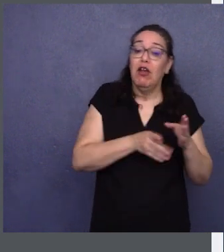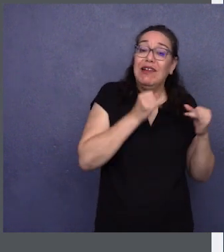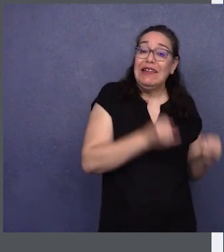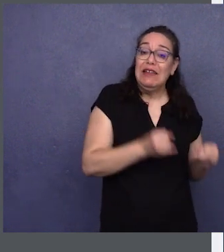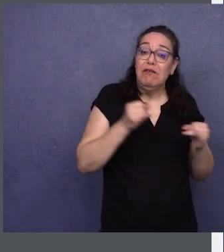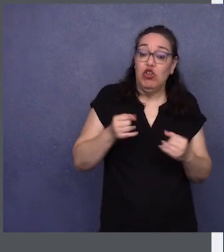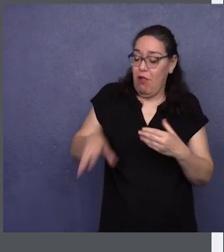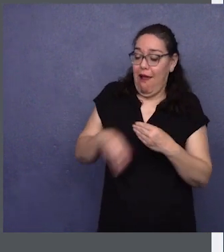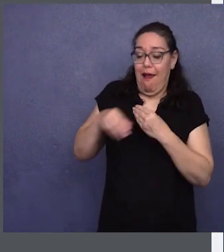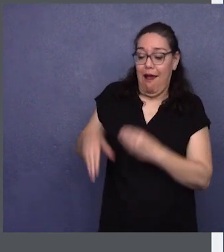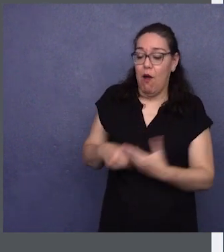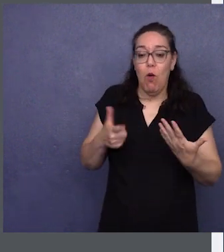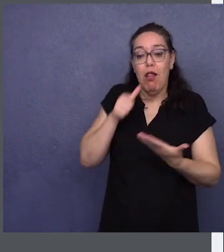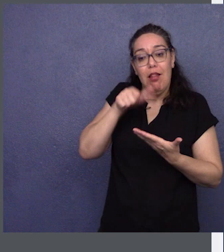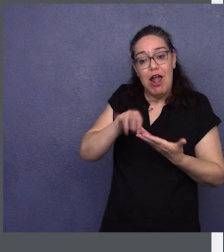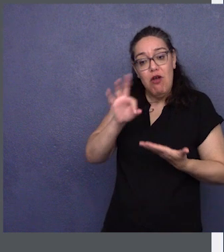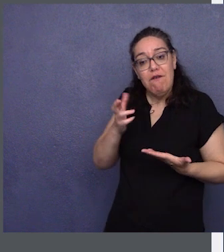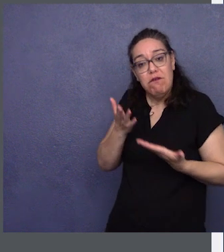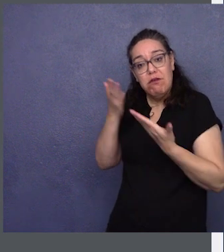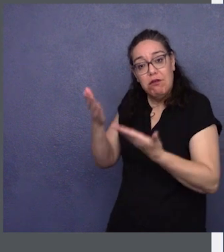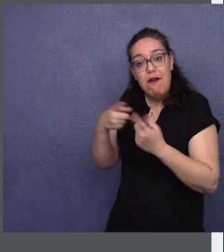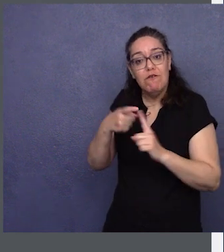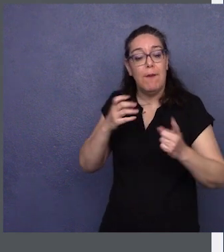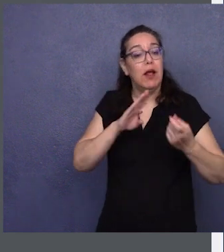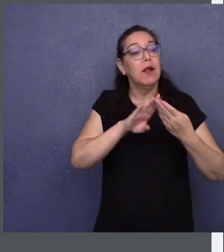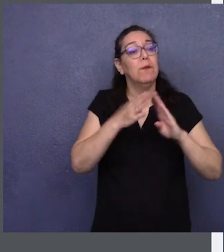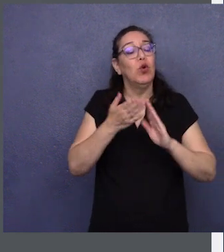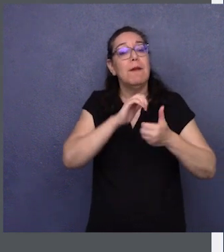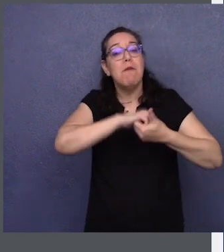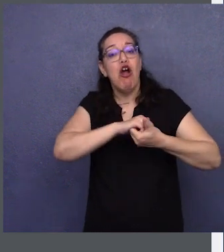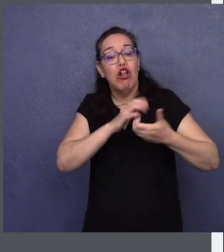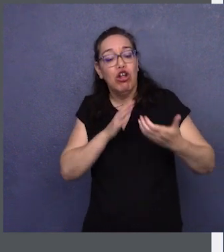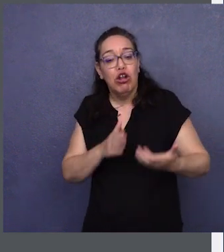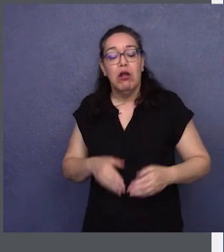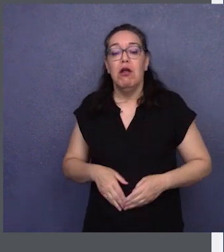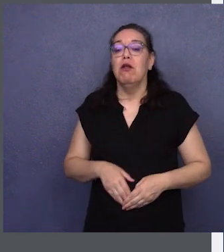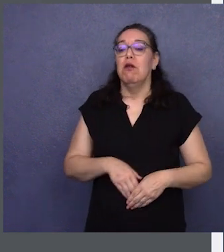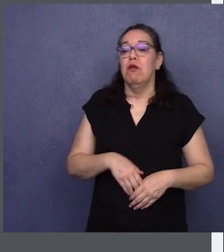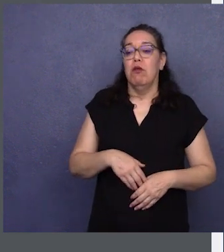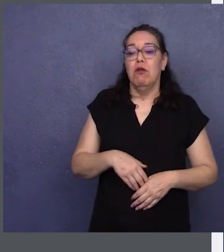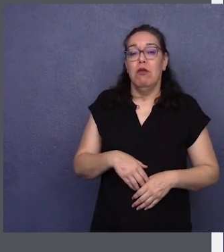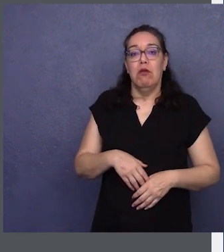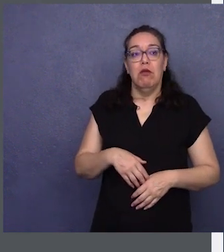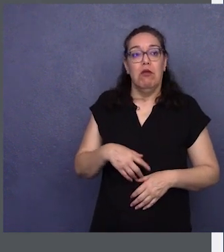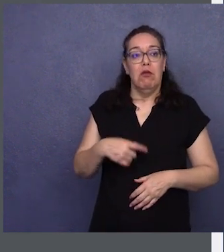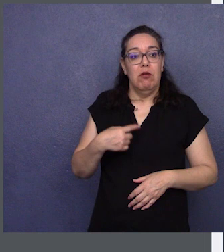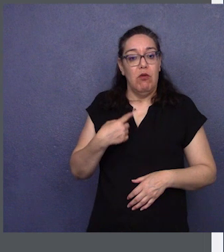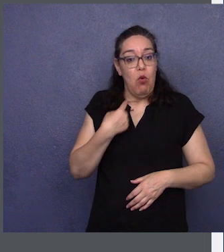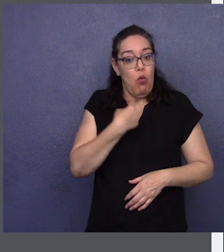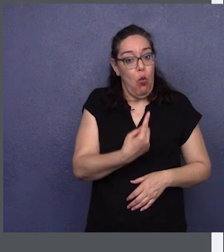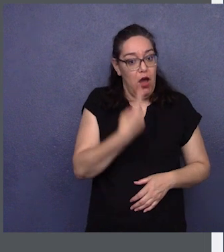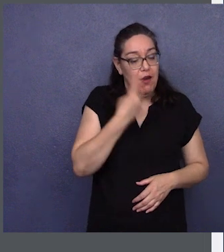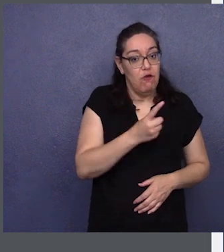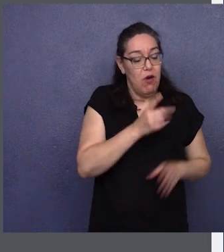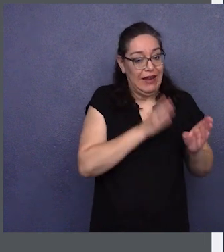be a letter of recommendation from a community partner, 1 for individuals applying, and 2 if you're